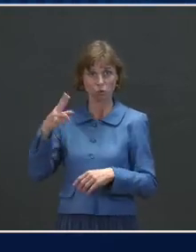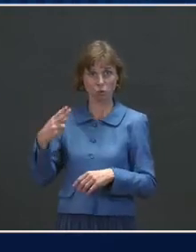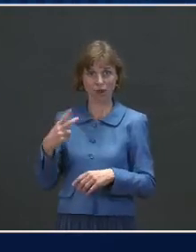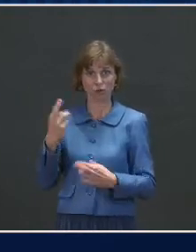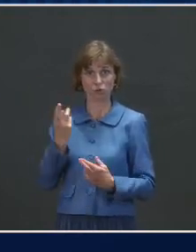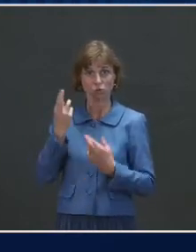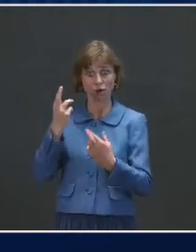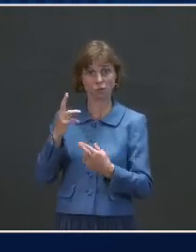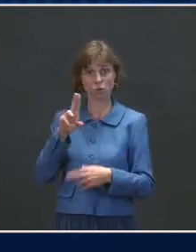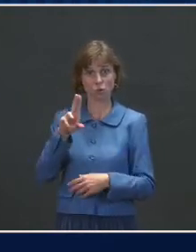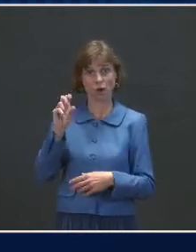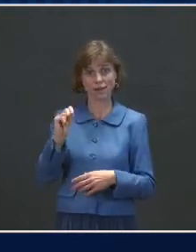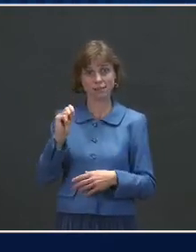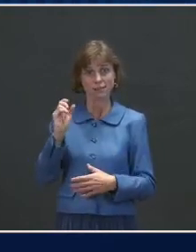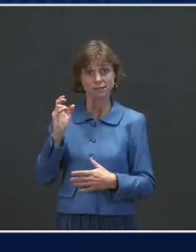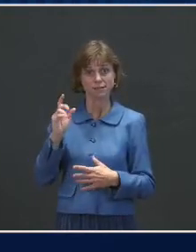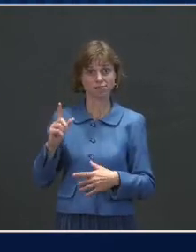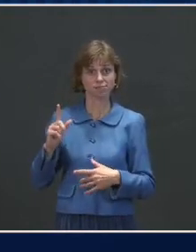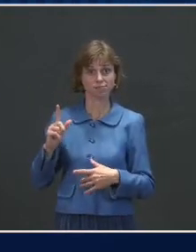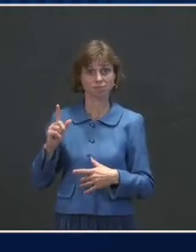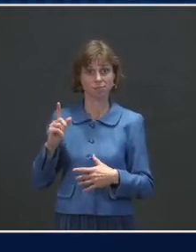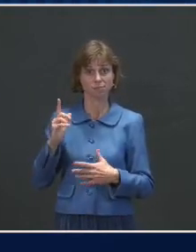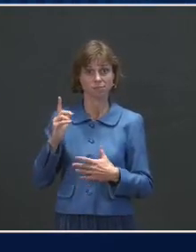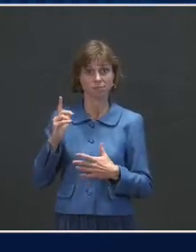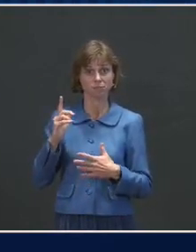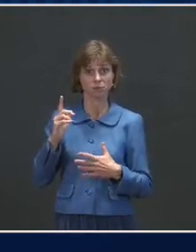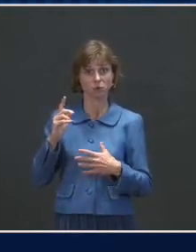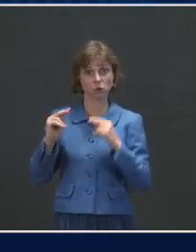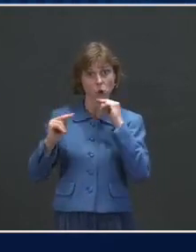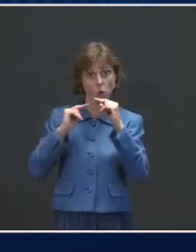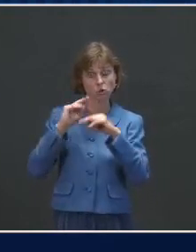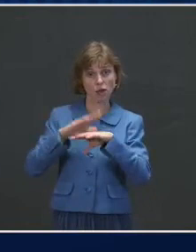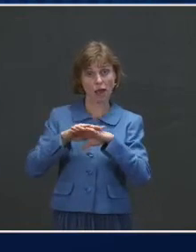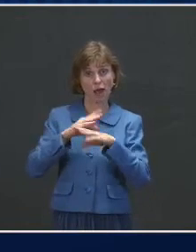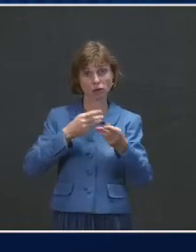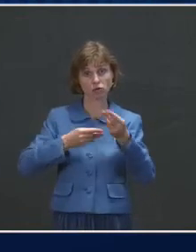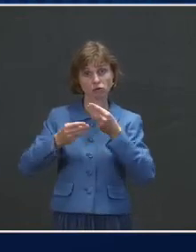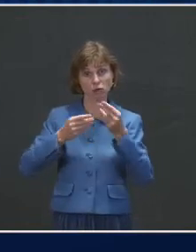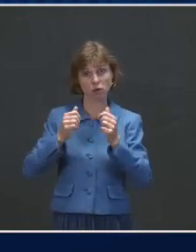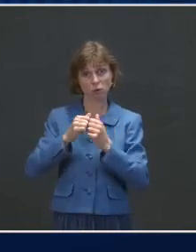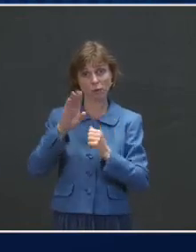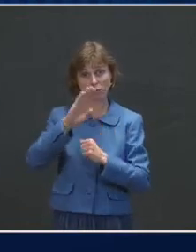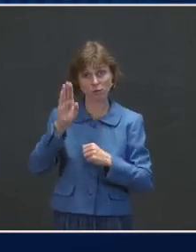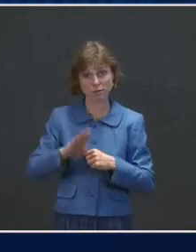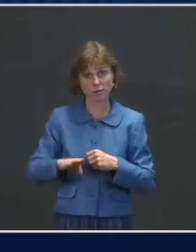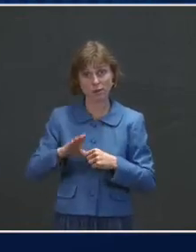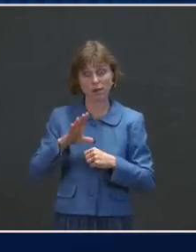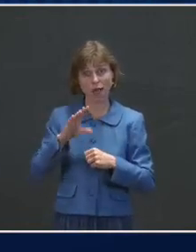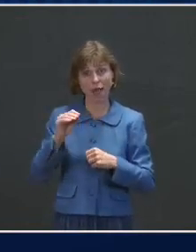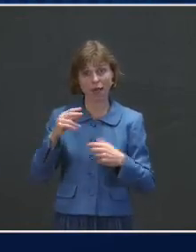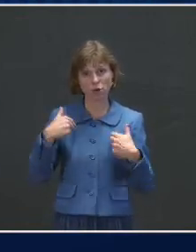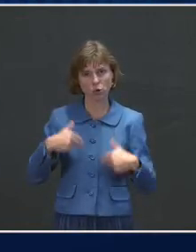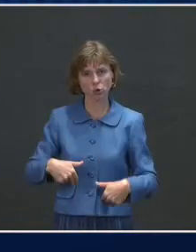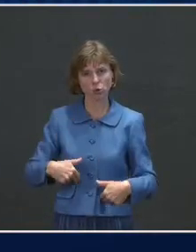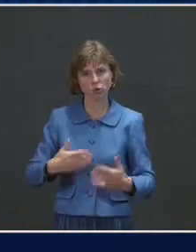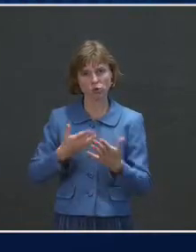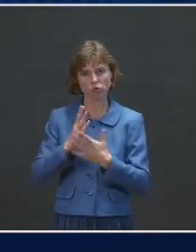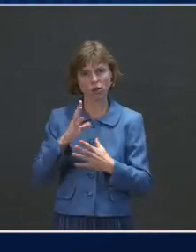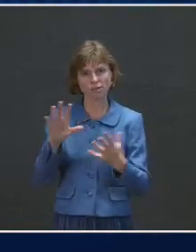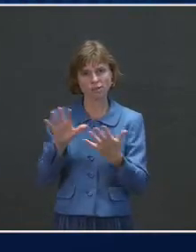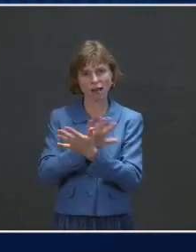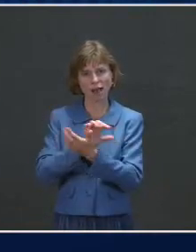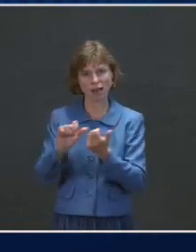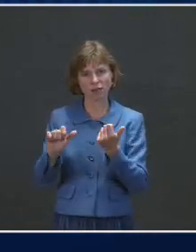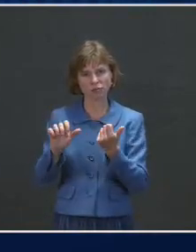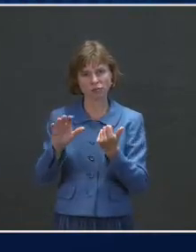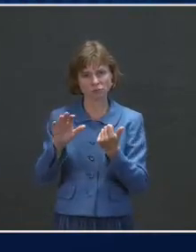break negotiations on trade and others with Brazil over climate and human rights violation. And likewise,